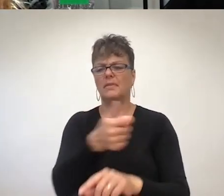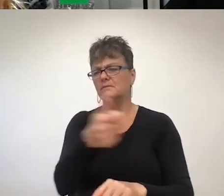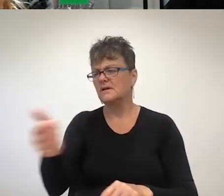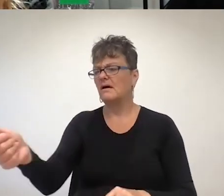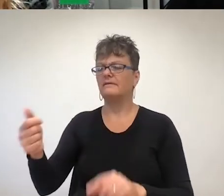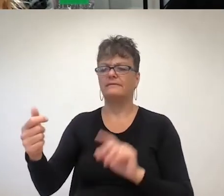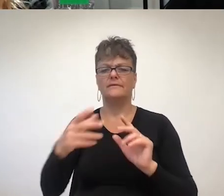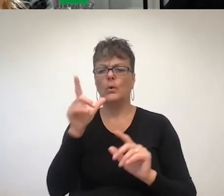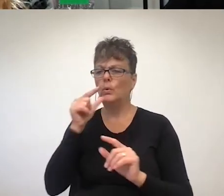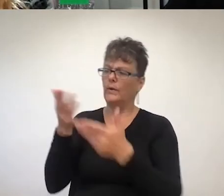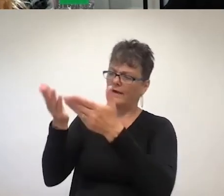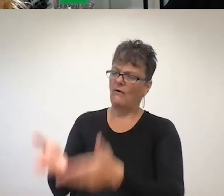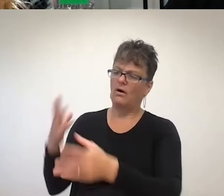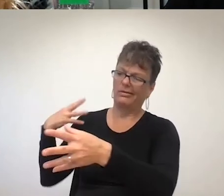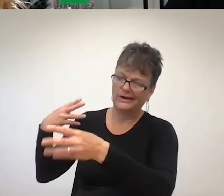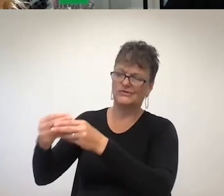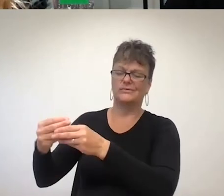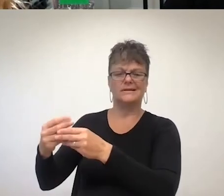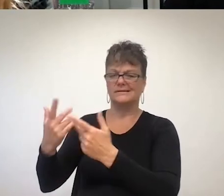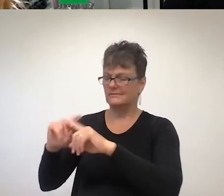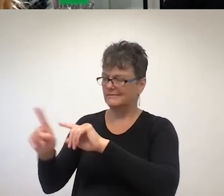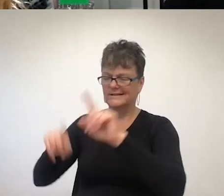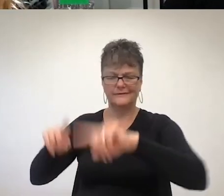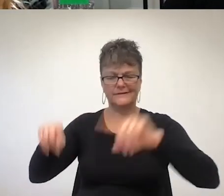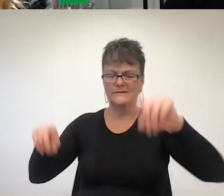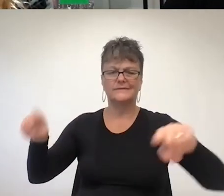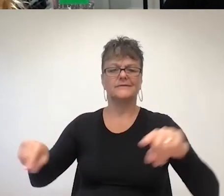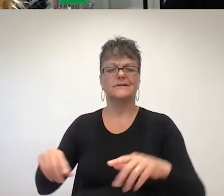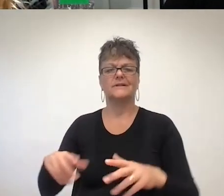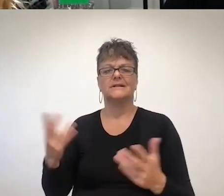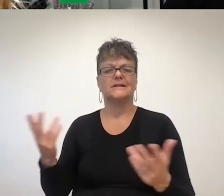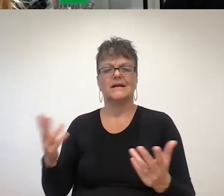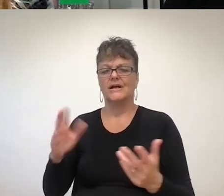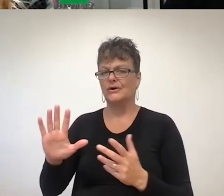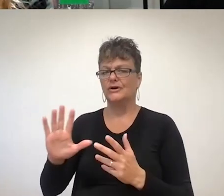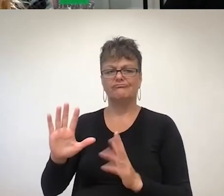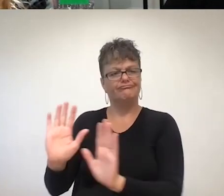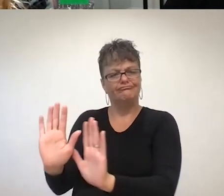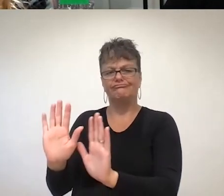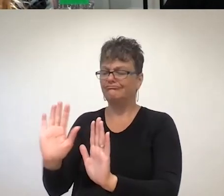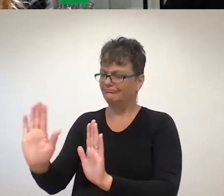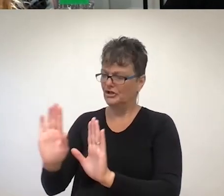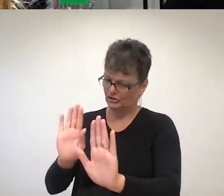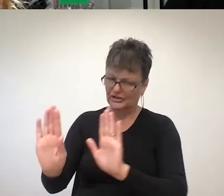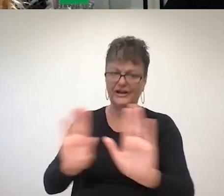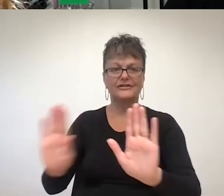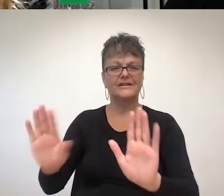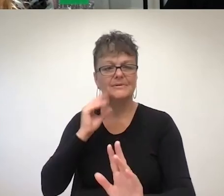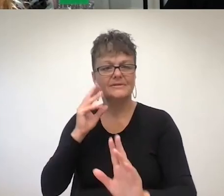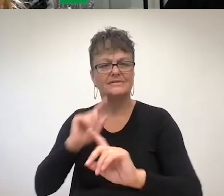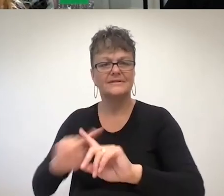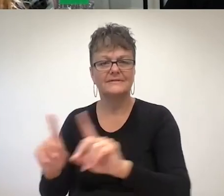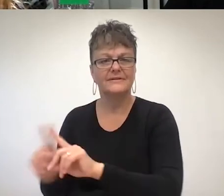And really what we want to do in our classes is that history that they've experienced individually and their identities do